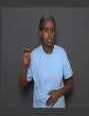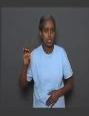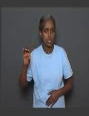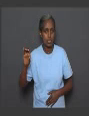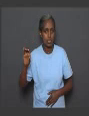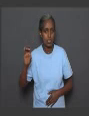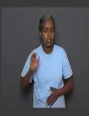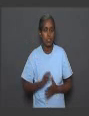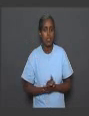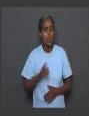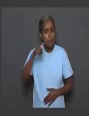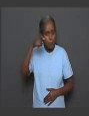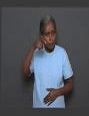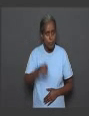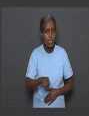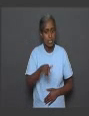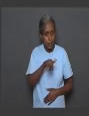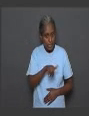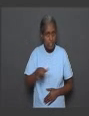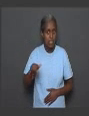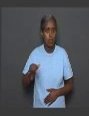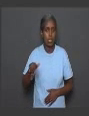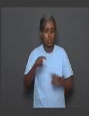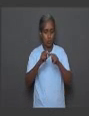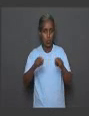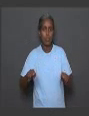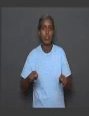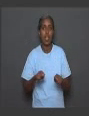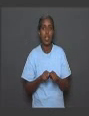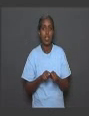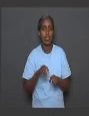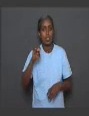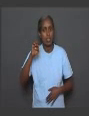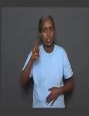ABC must be similar to the triangle